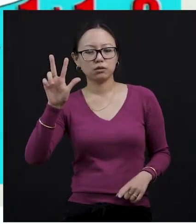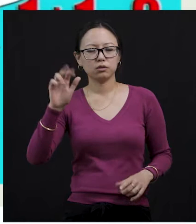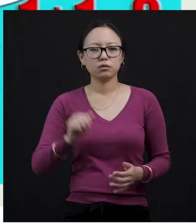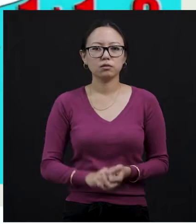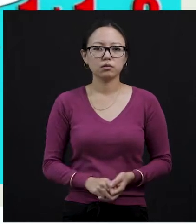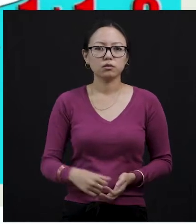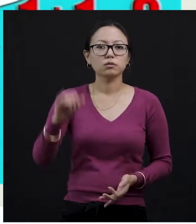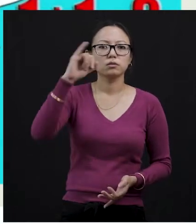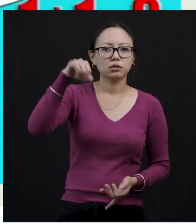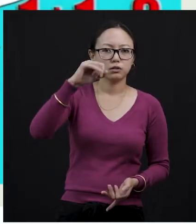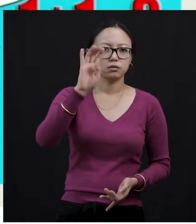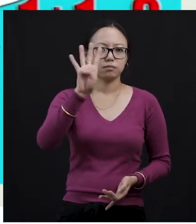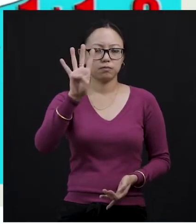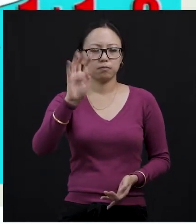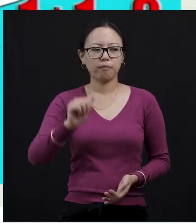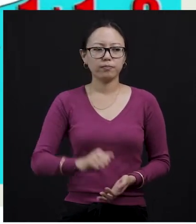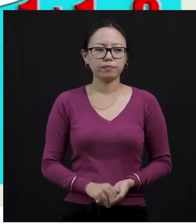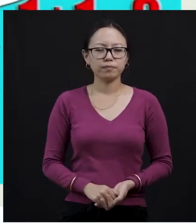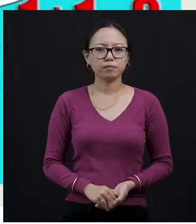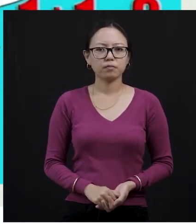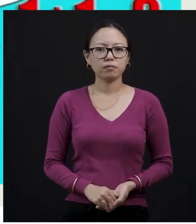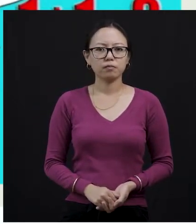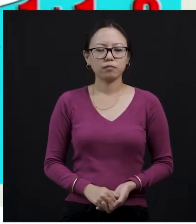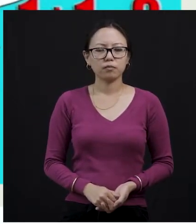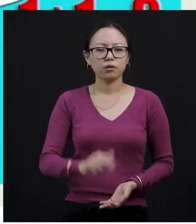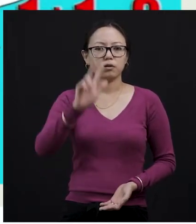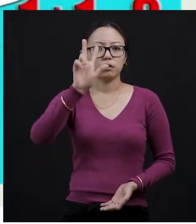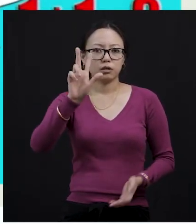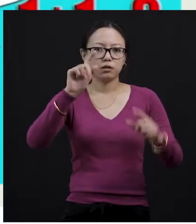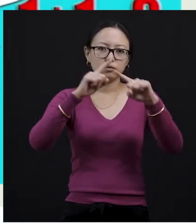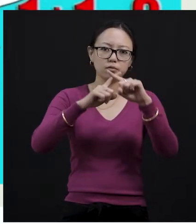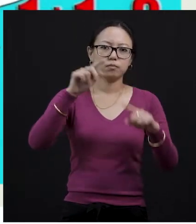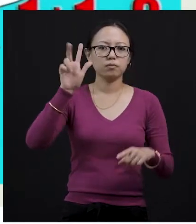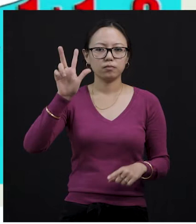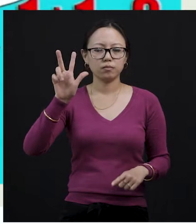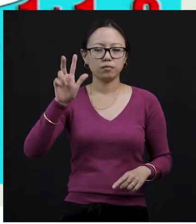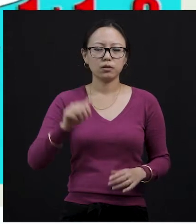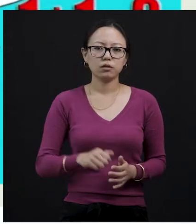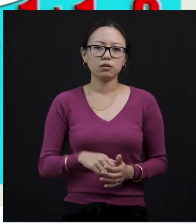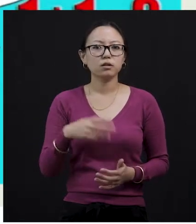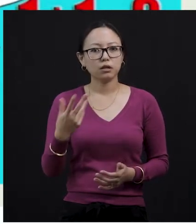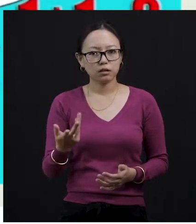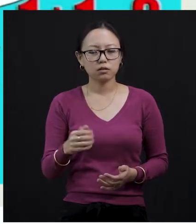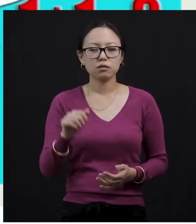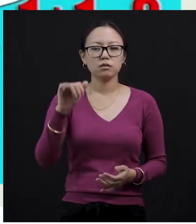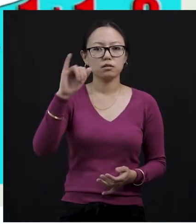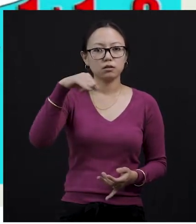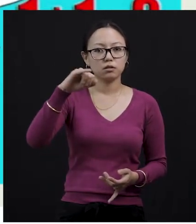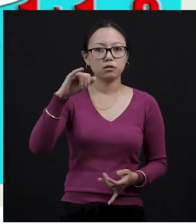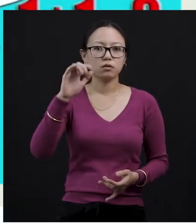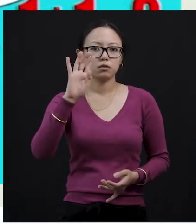is? 64, right? So 8 into 8 are 64. Then we have